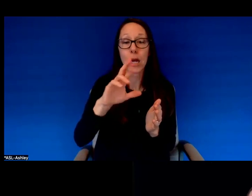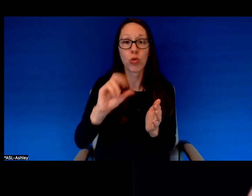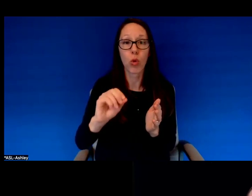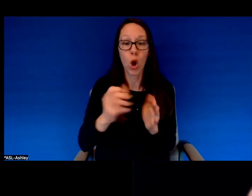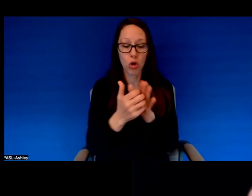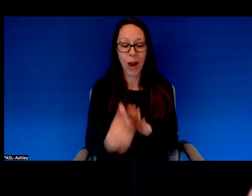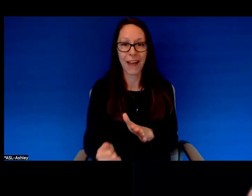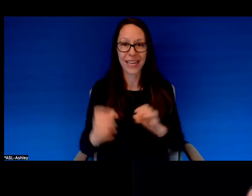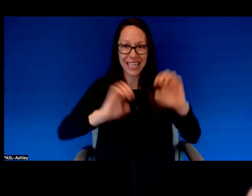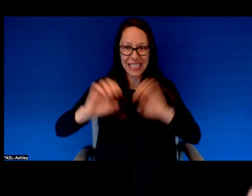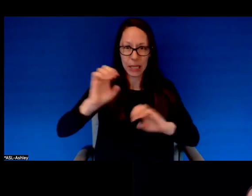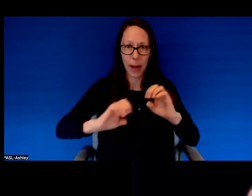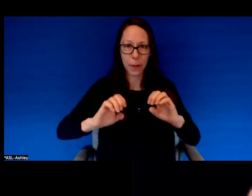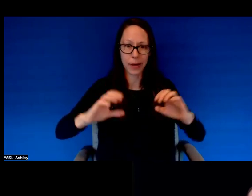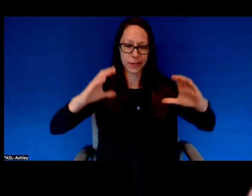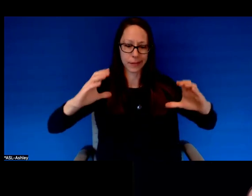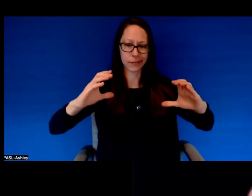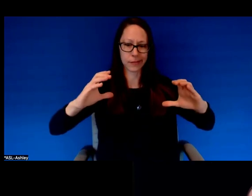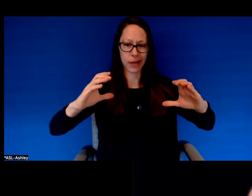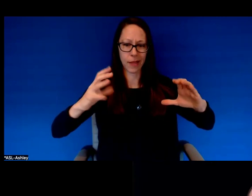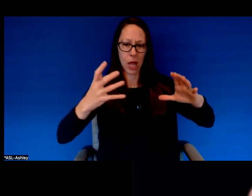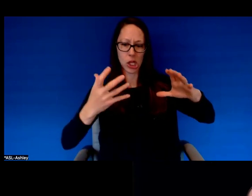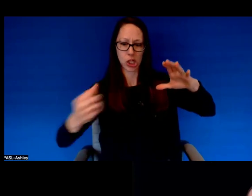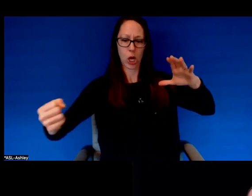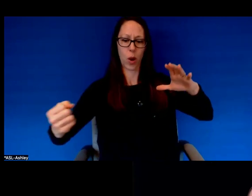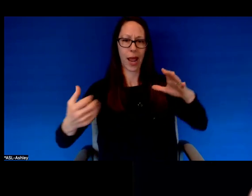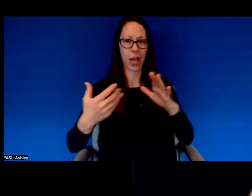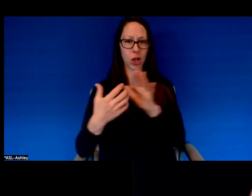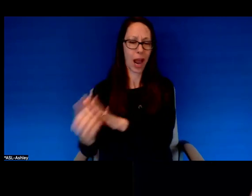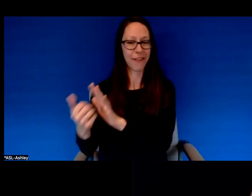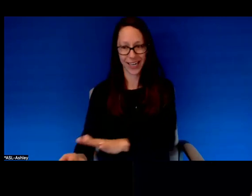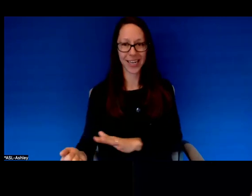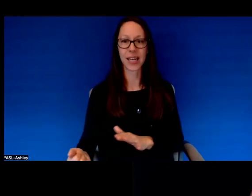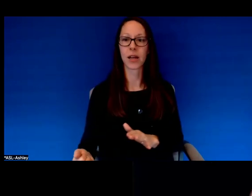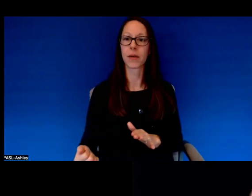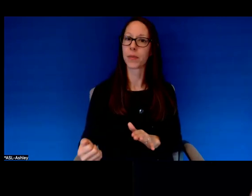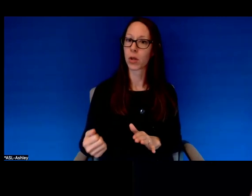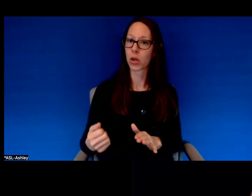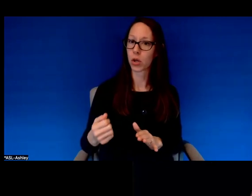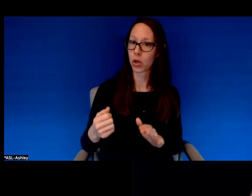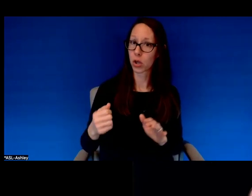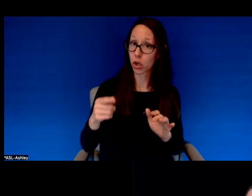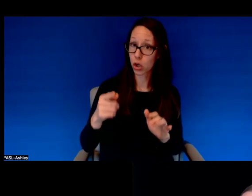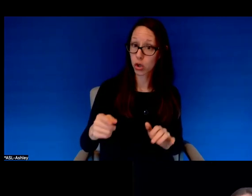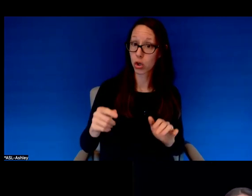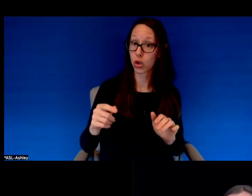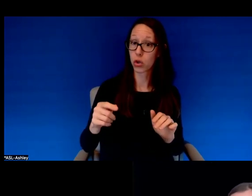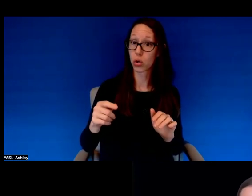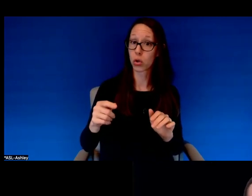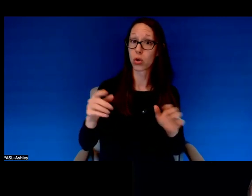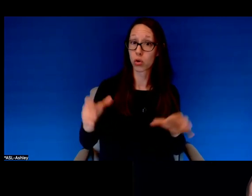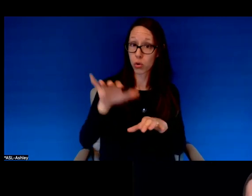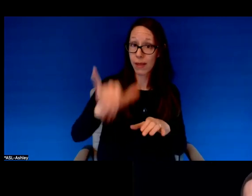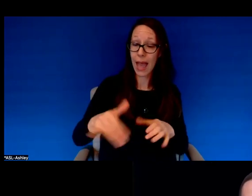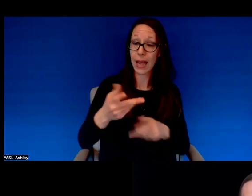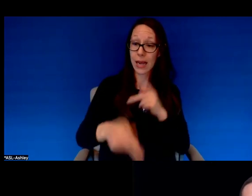them in a little thing that kind of takes the gravity away. I don't really know how that works, but do you do those experiments on Earth before sending the plants to the